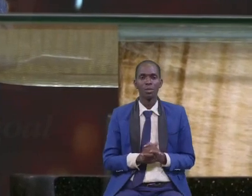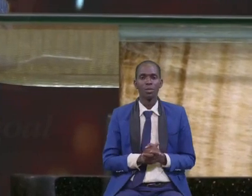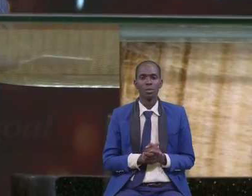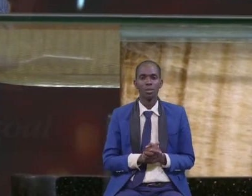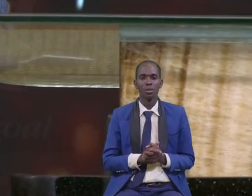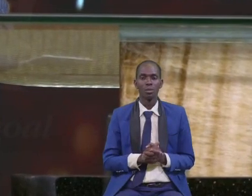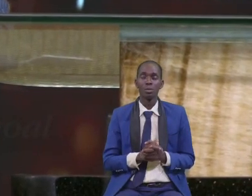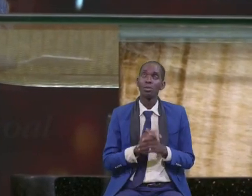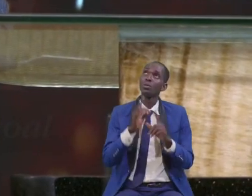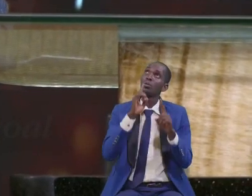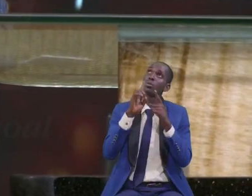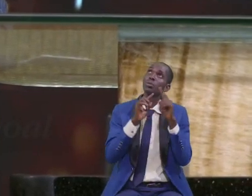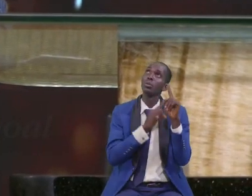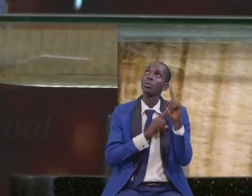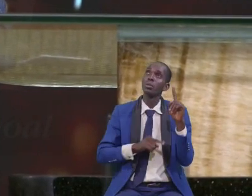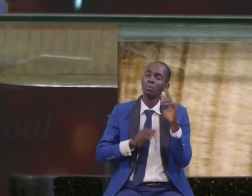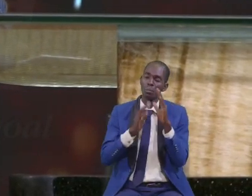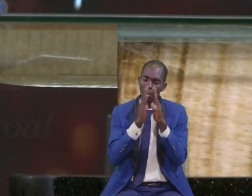pray unto him.